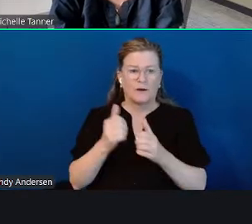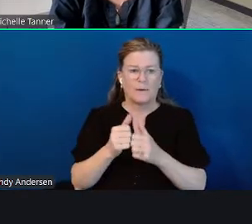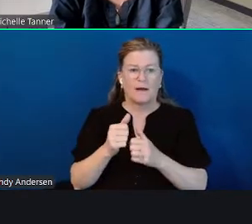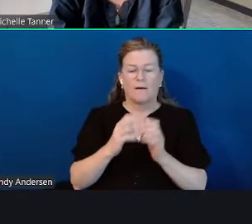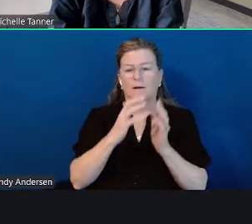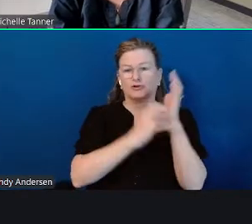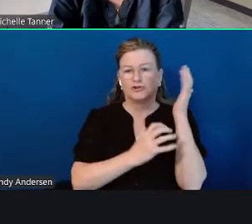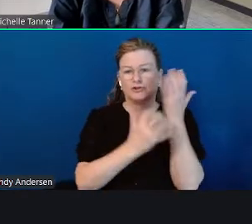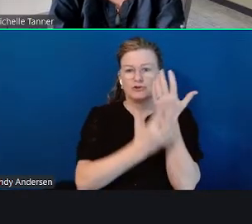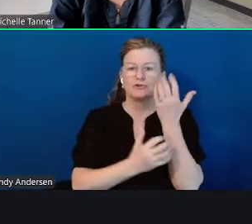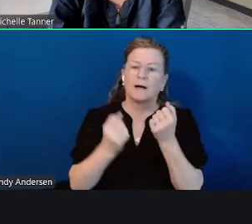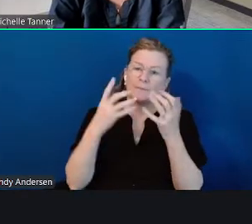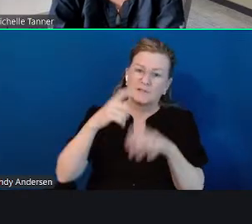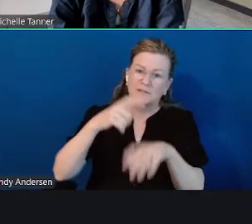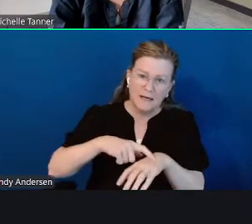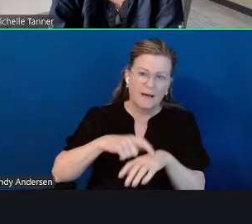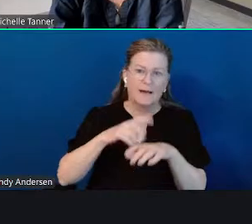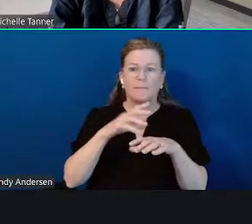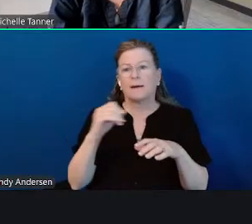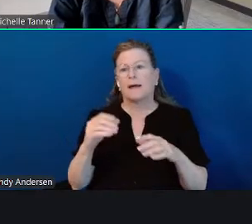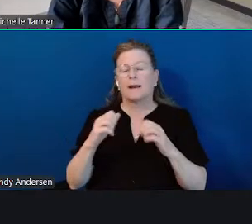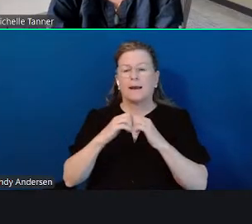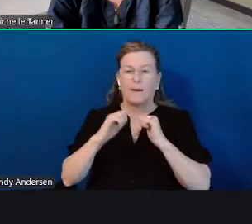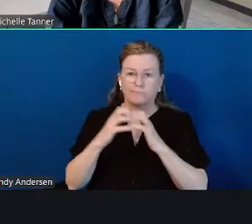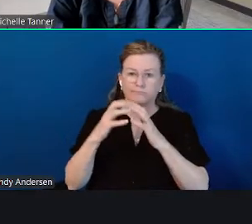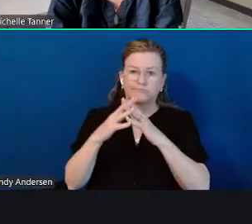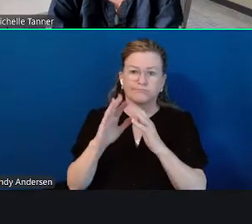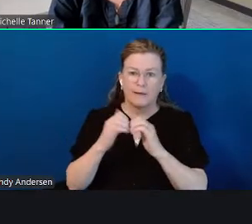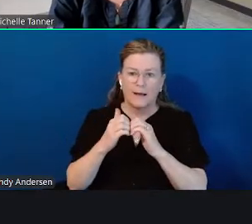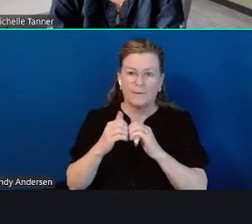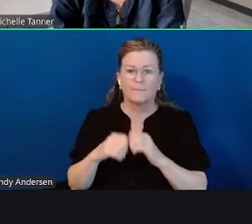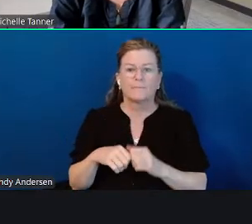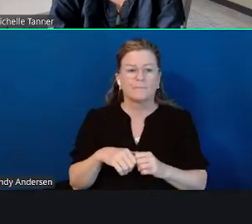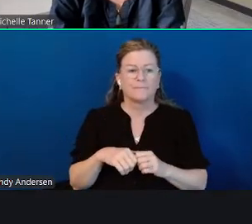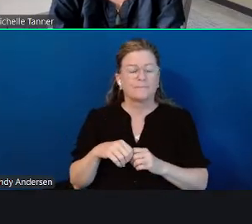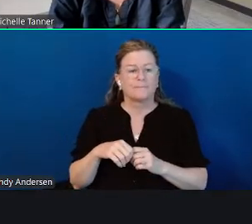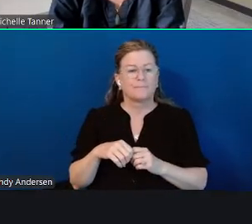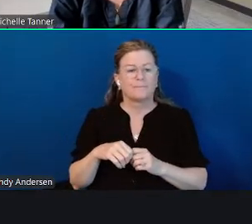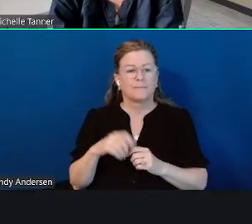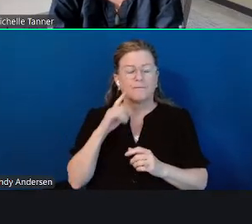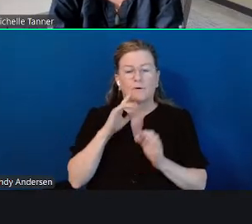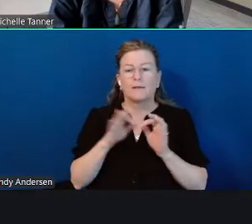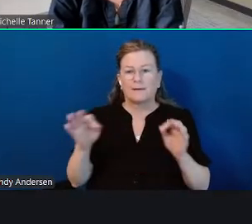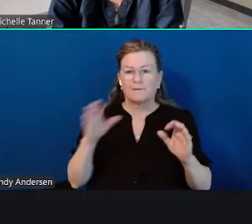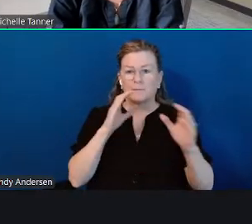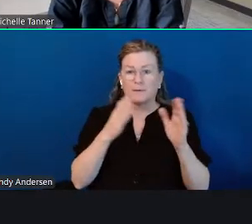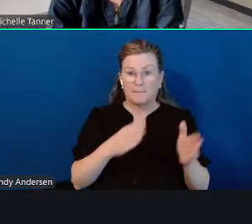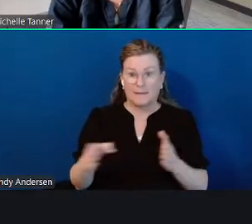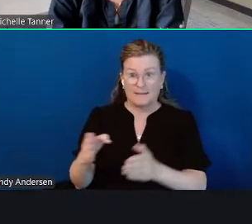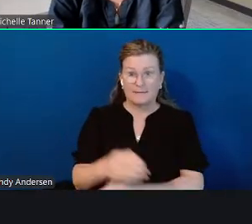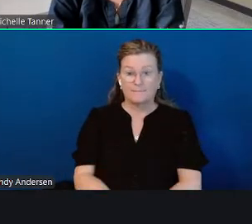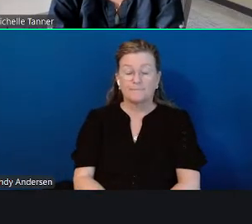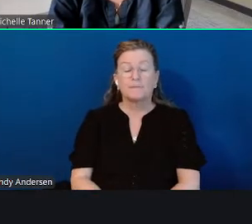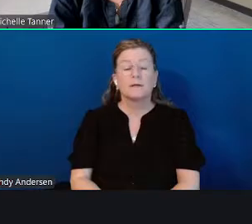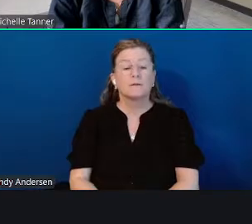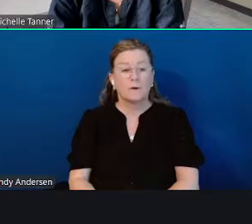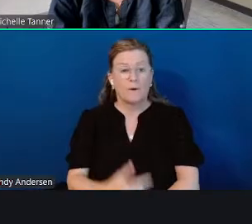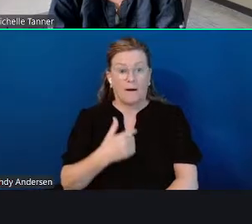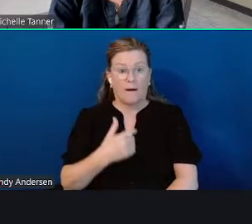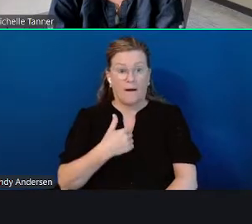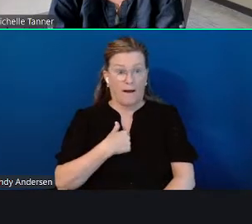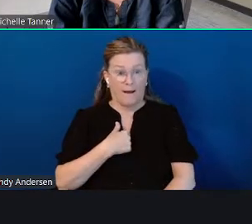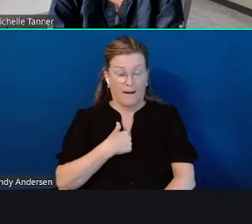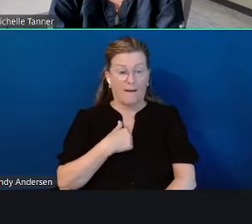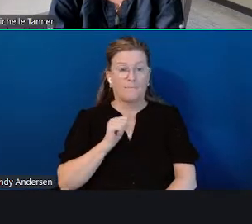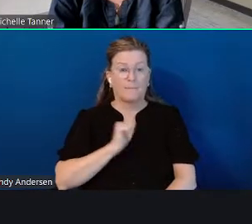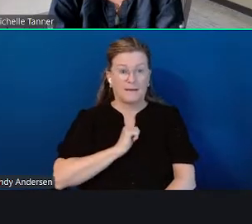the time and the implementation of the language and communication plans. So I have also,